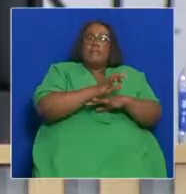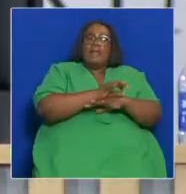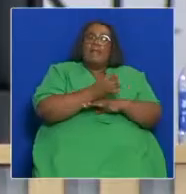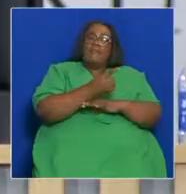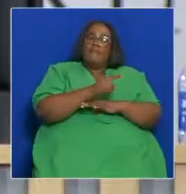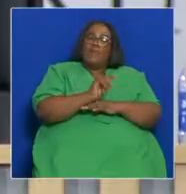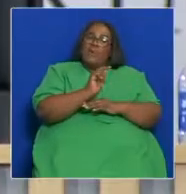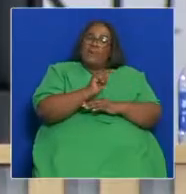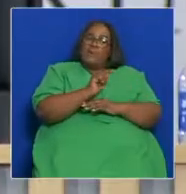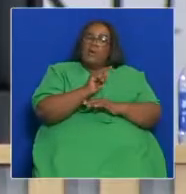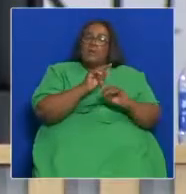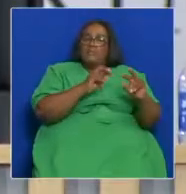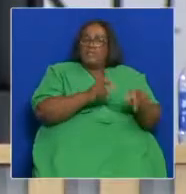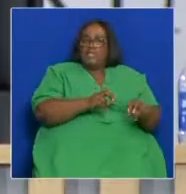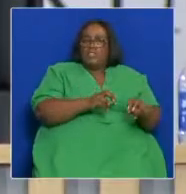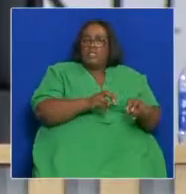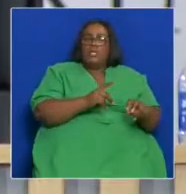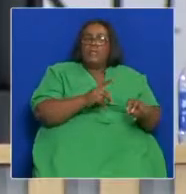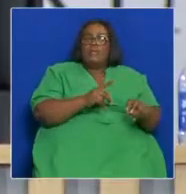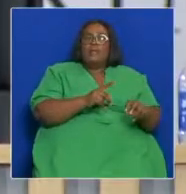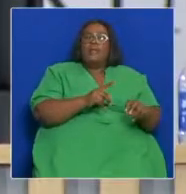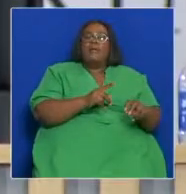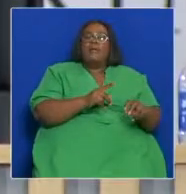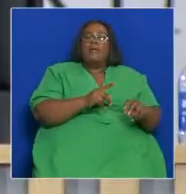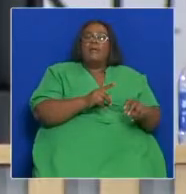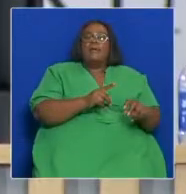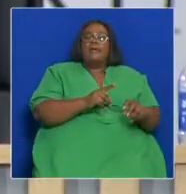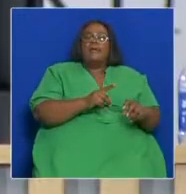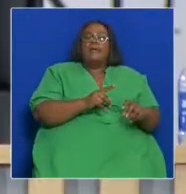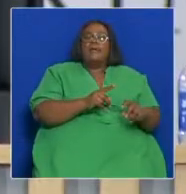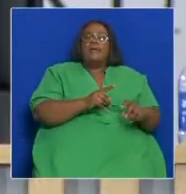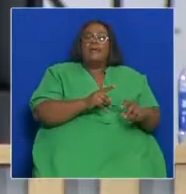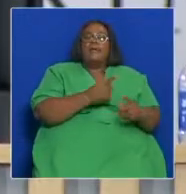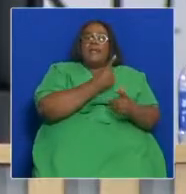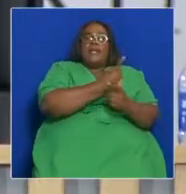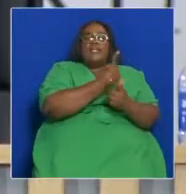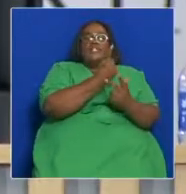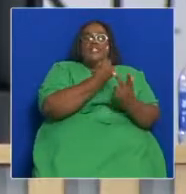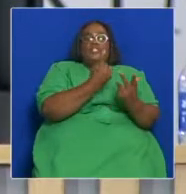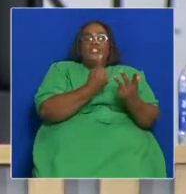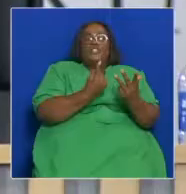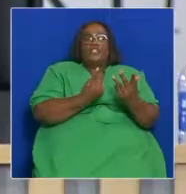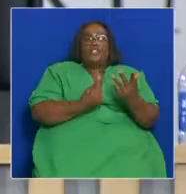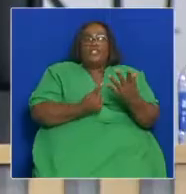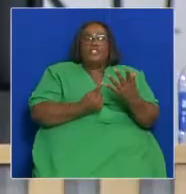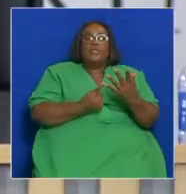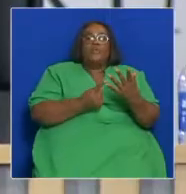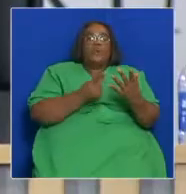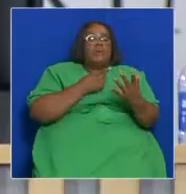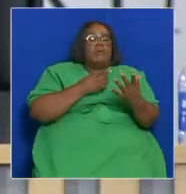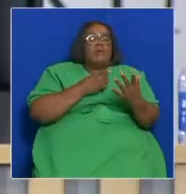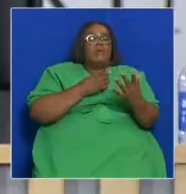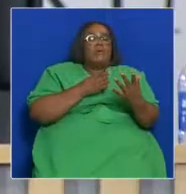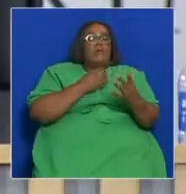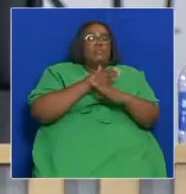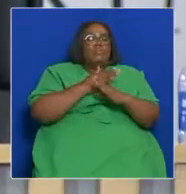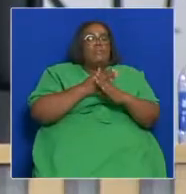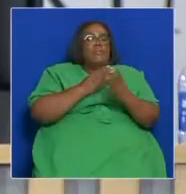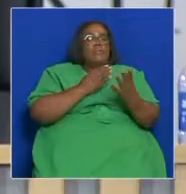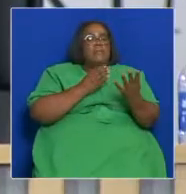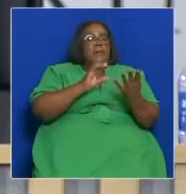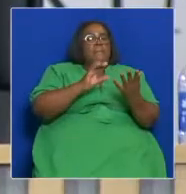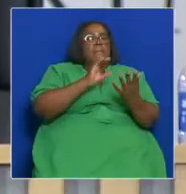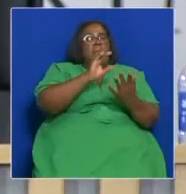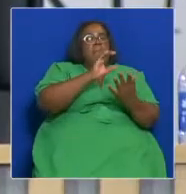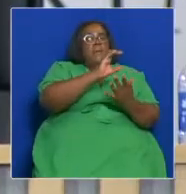there will be taskings that will be issued to the different functionaries who will then execute the taskings as